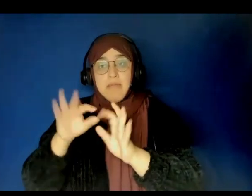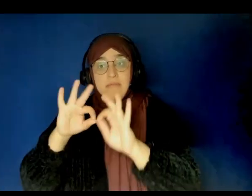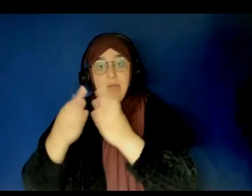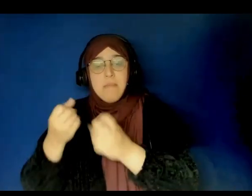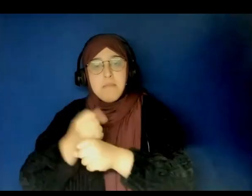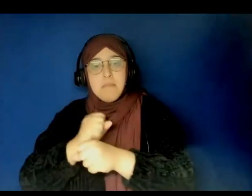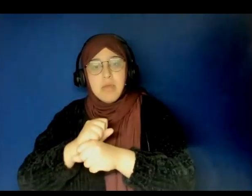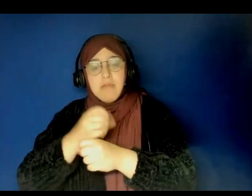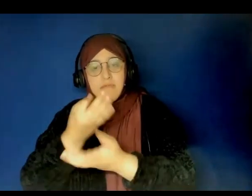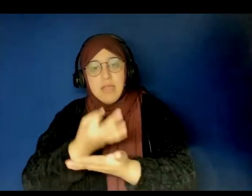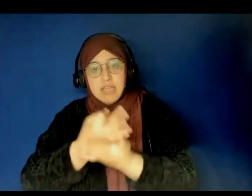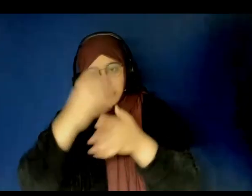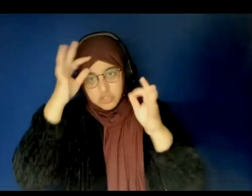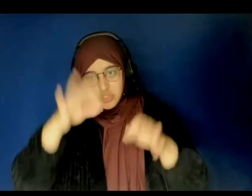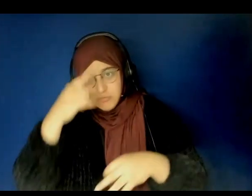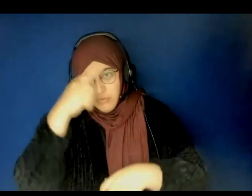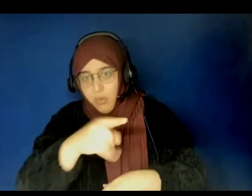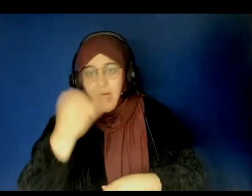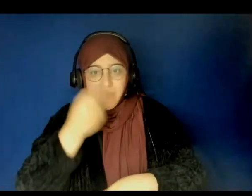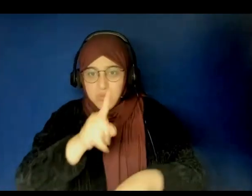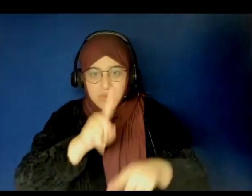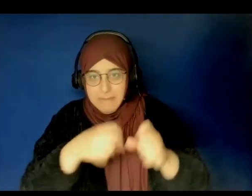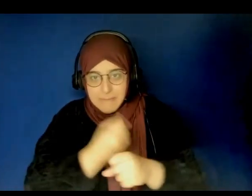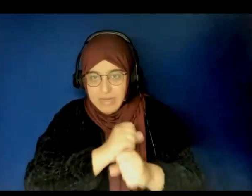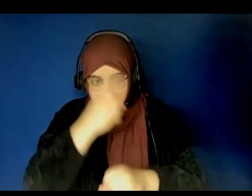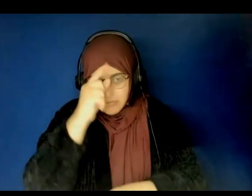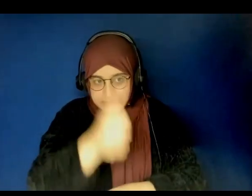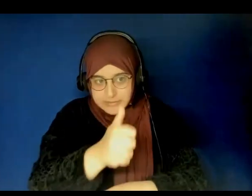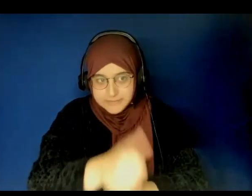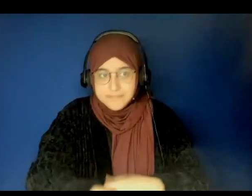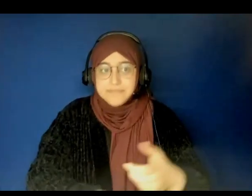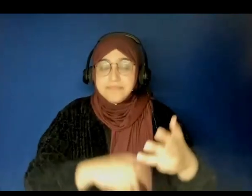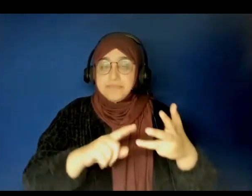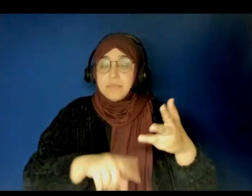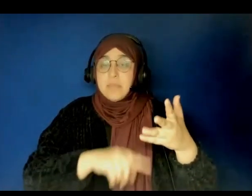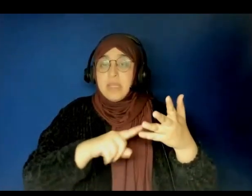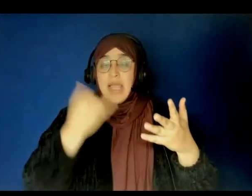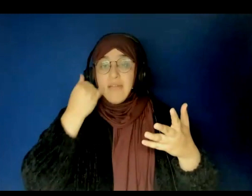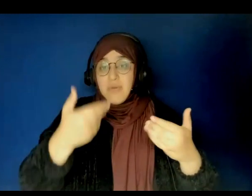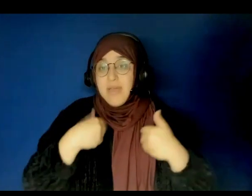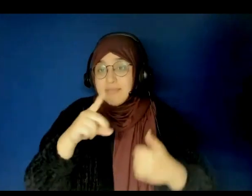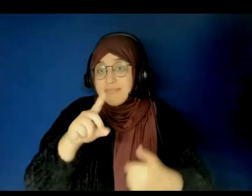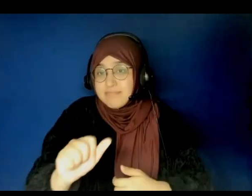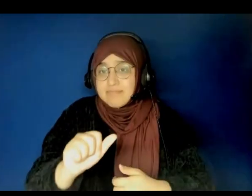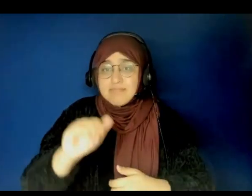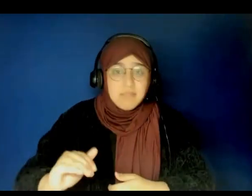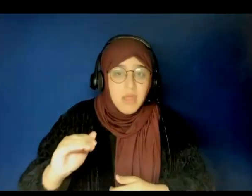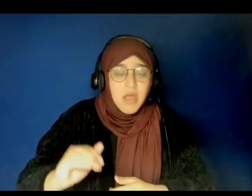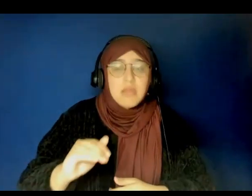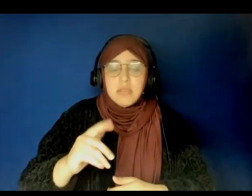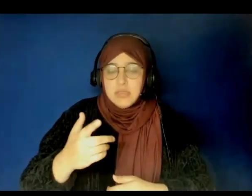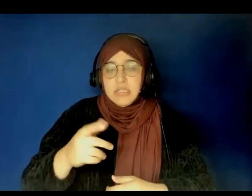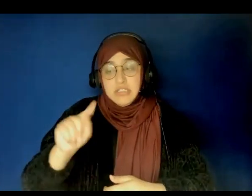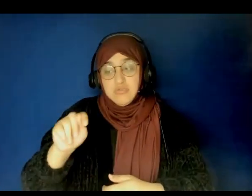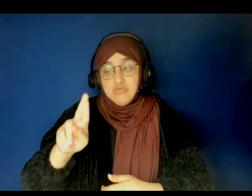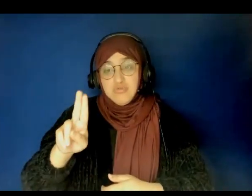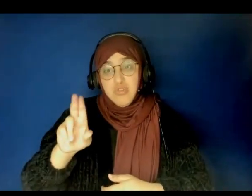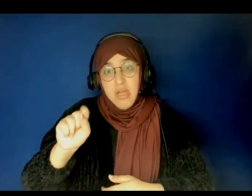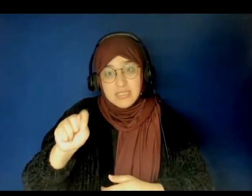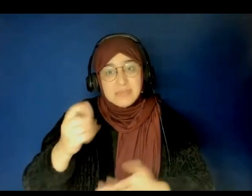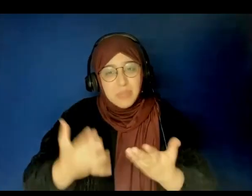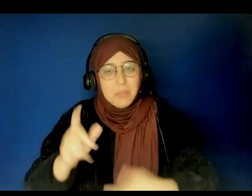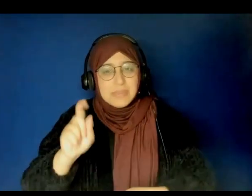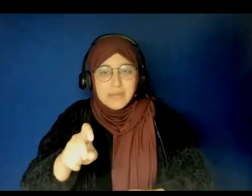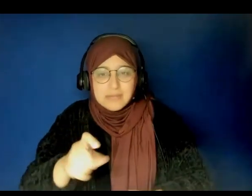you have high net worth or special needs child, a trust could be necessary. If you